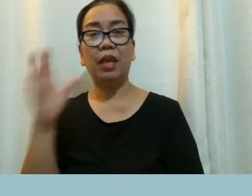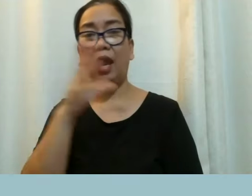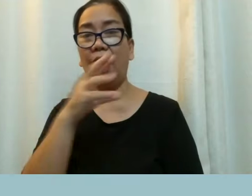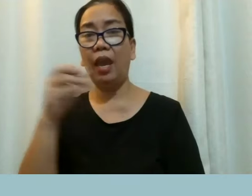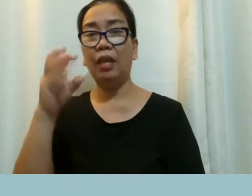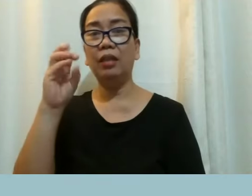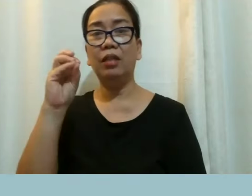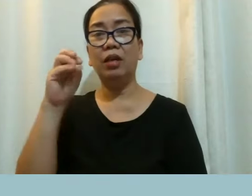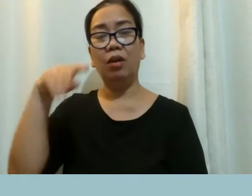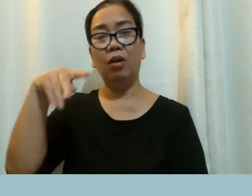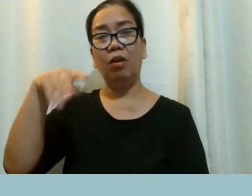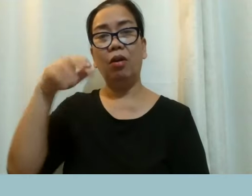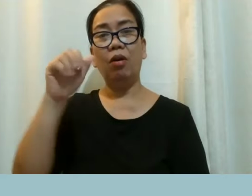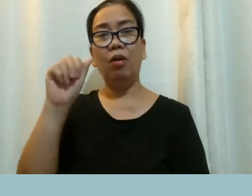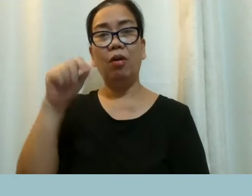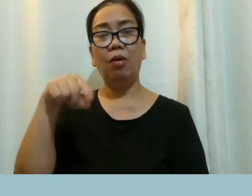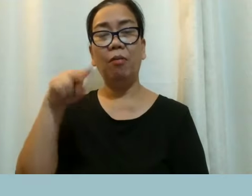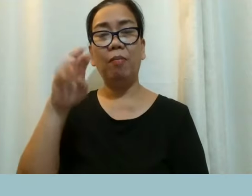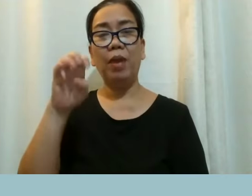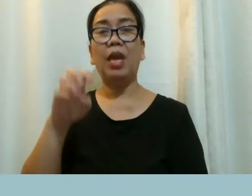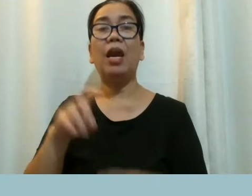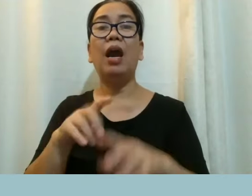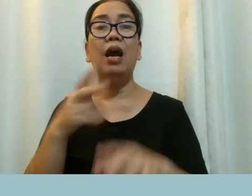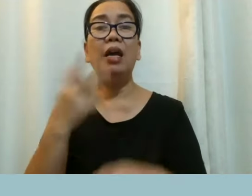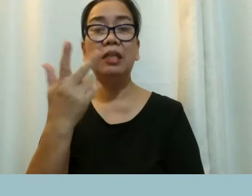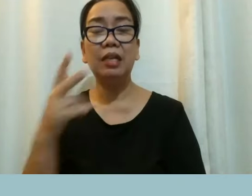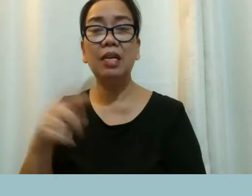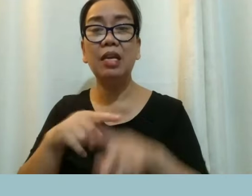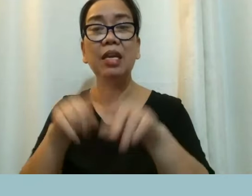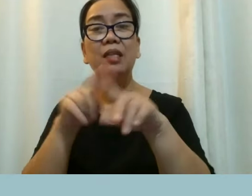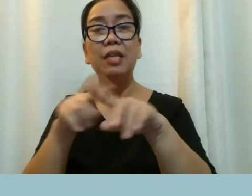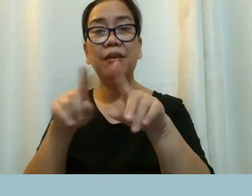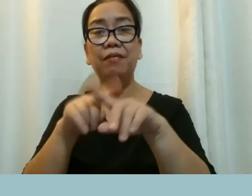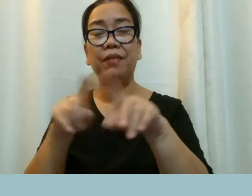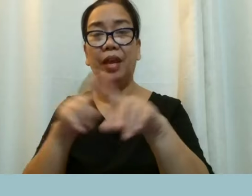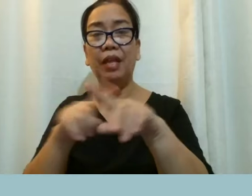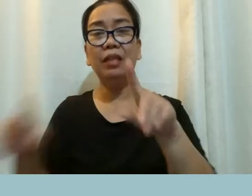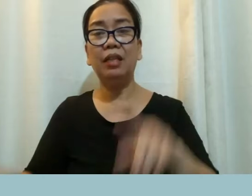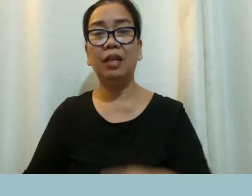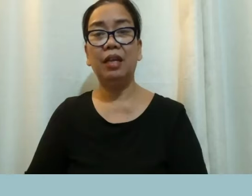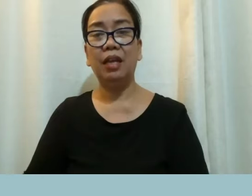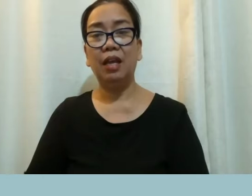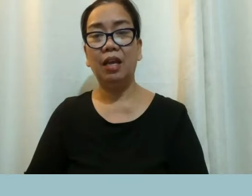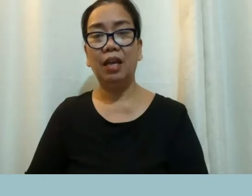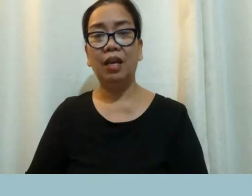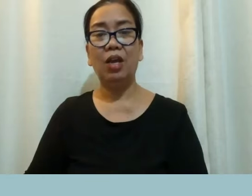translucent, and opaque are three different